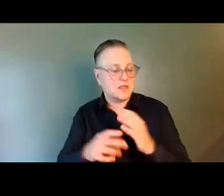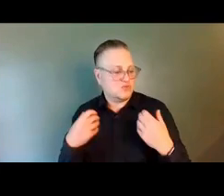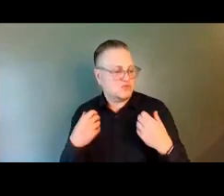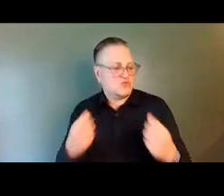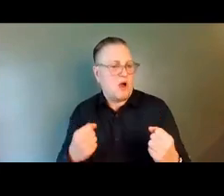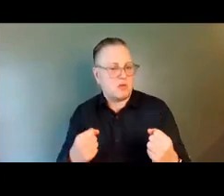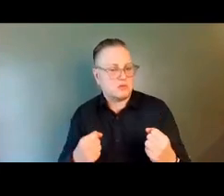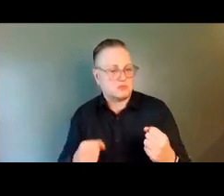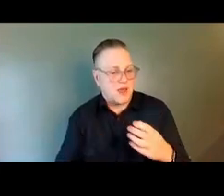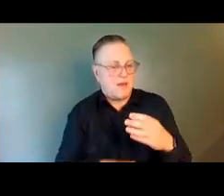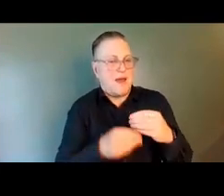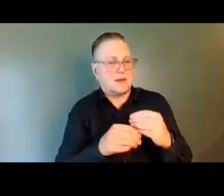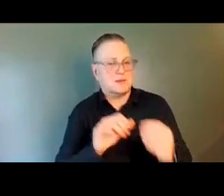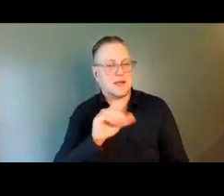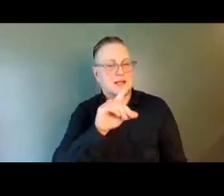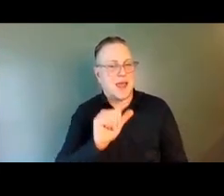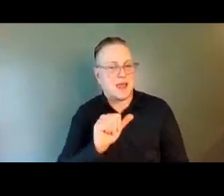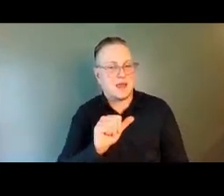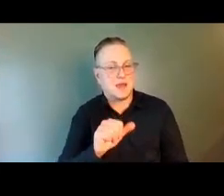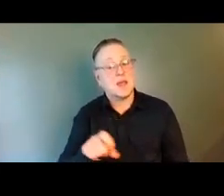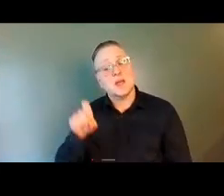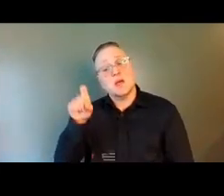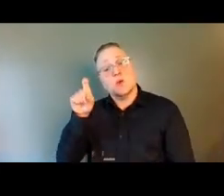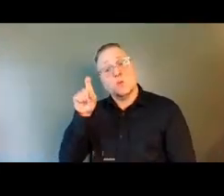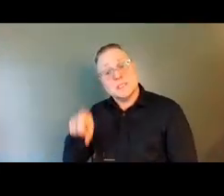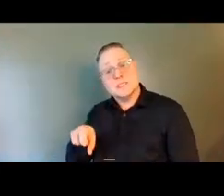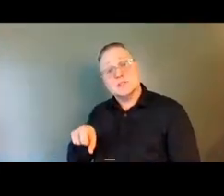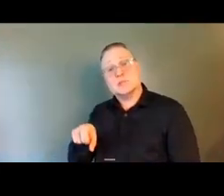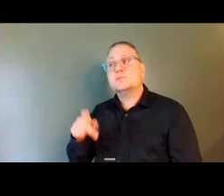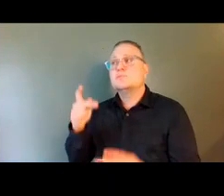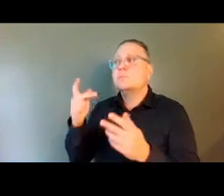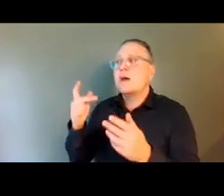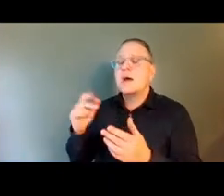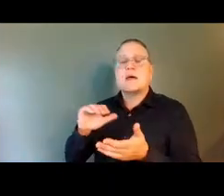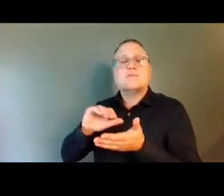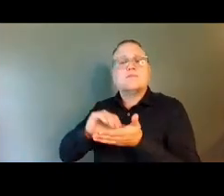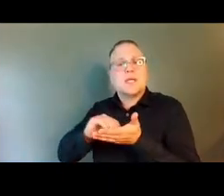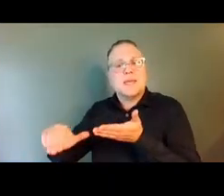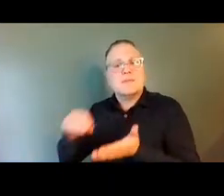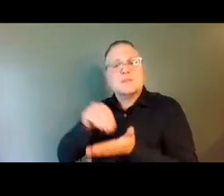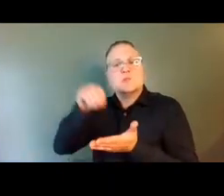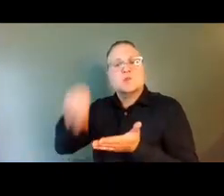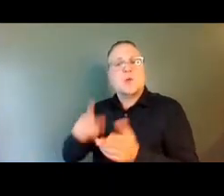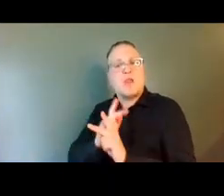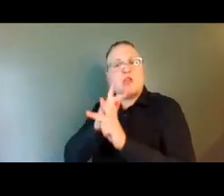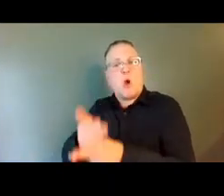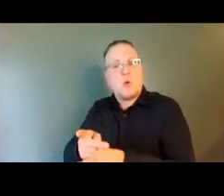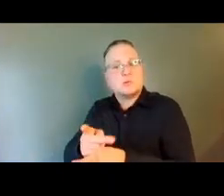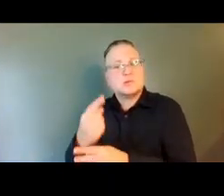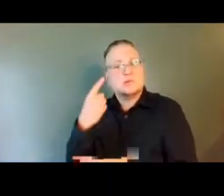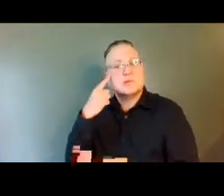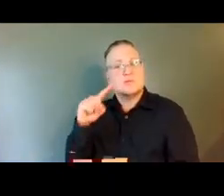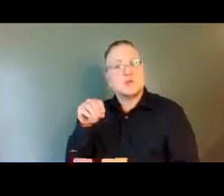look into student loan repayment and forgiveness program for people with disabilities. We need